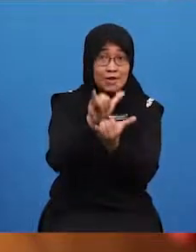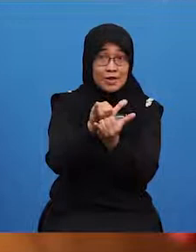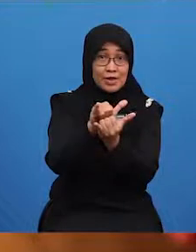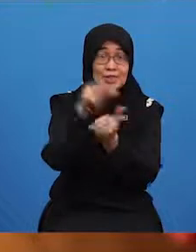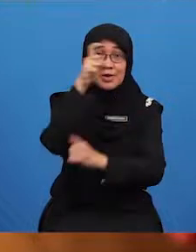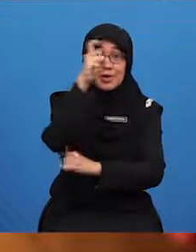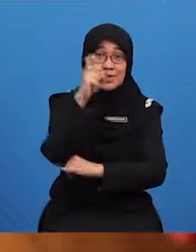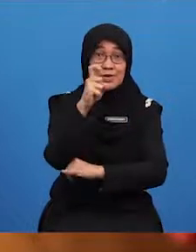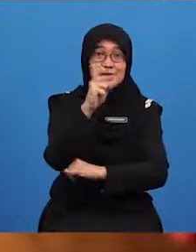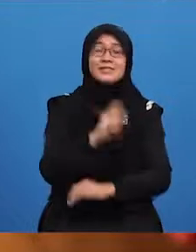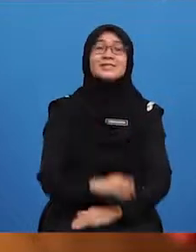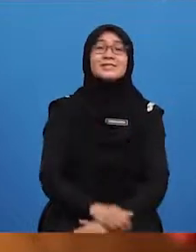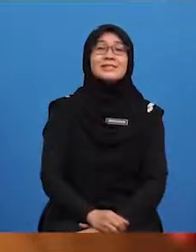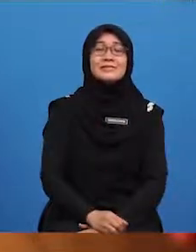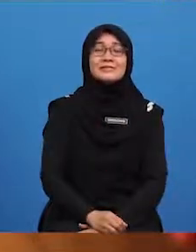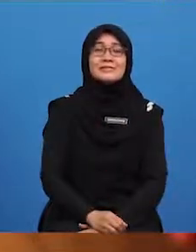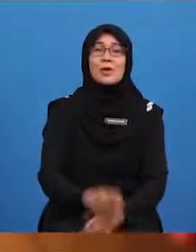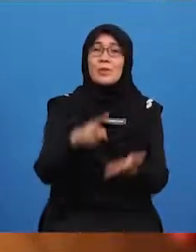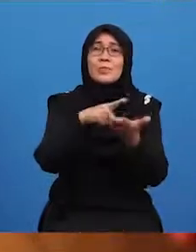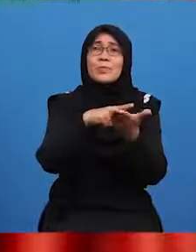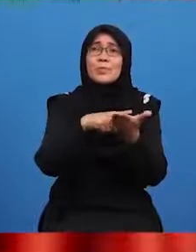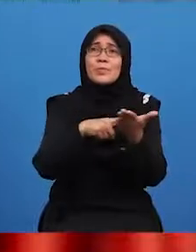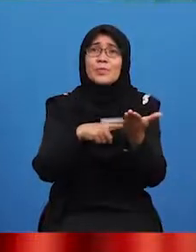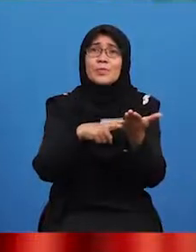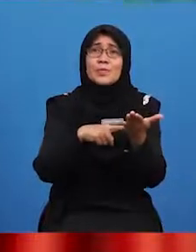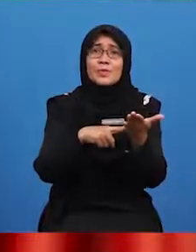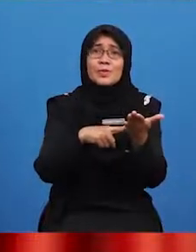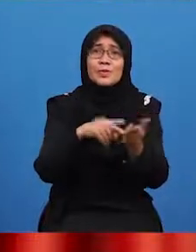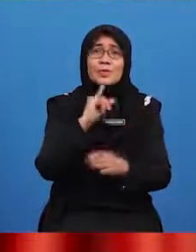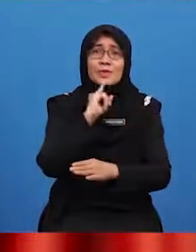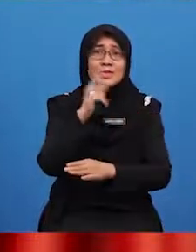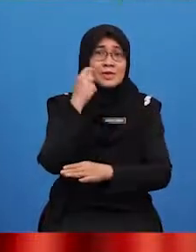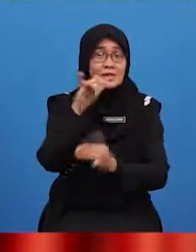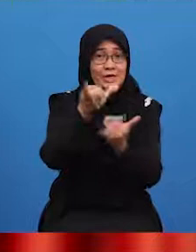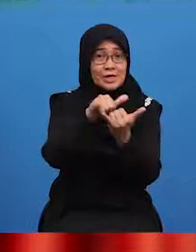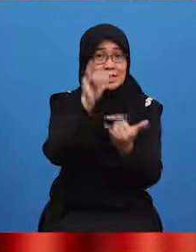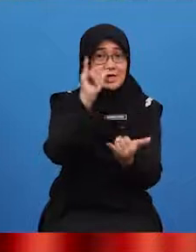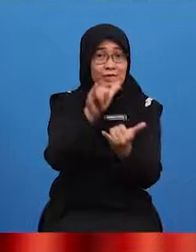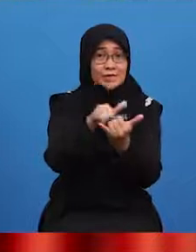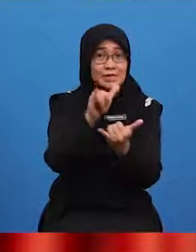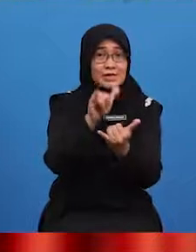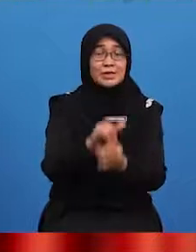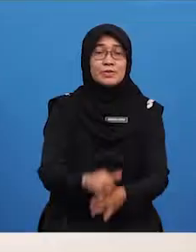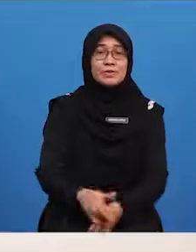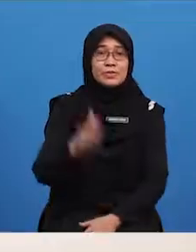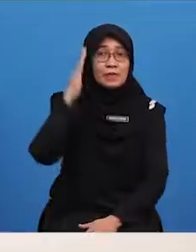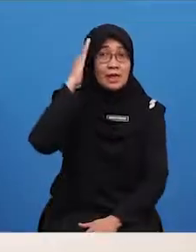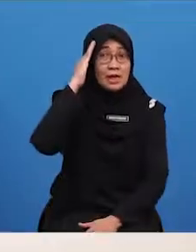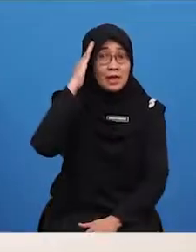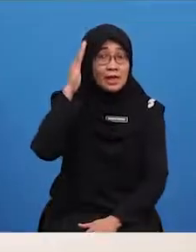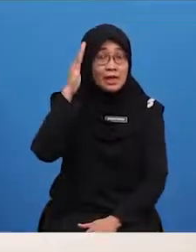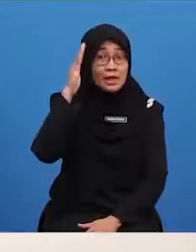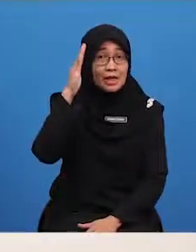question. Listen very carefully. Okay, Miss Rita. What's the question? All